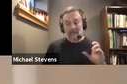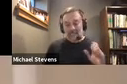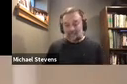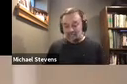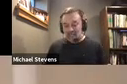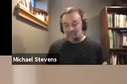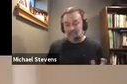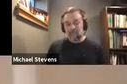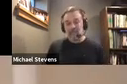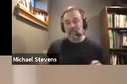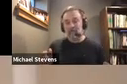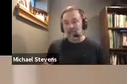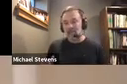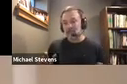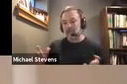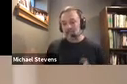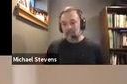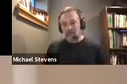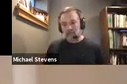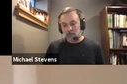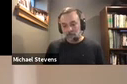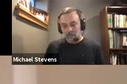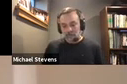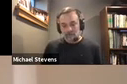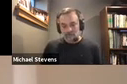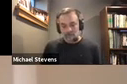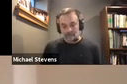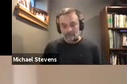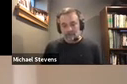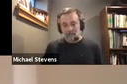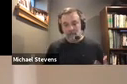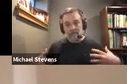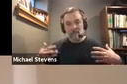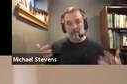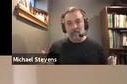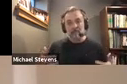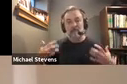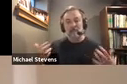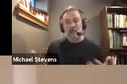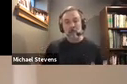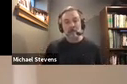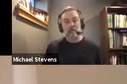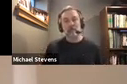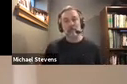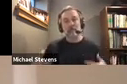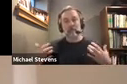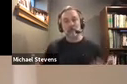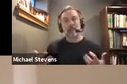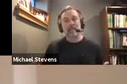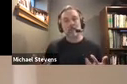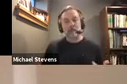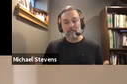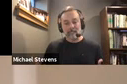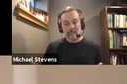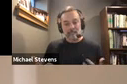The key to this being faster and easier to work with for linguist is the checks for the quality assurance are